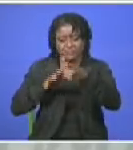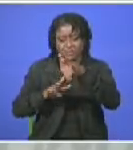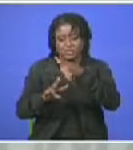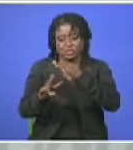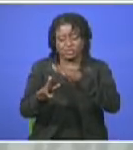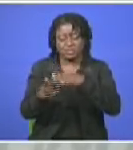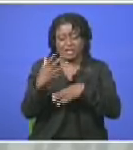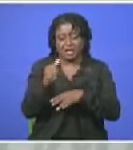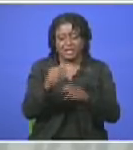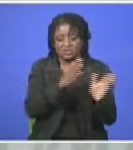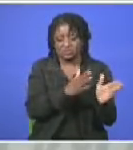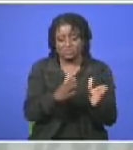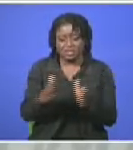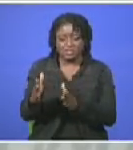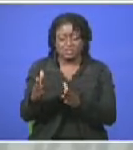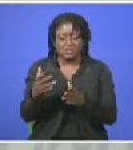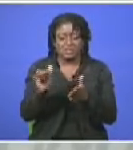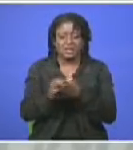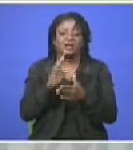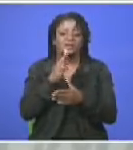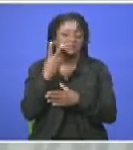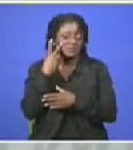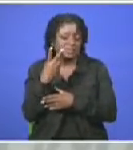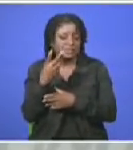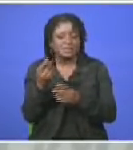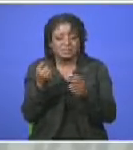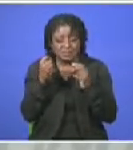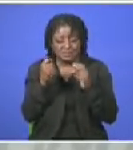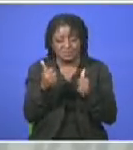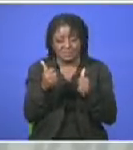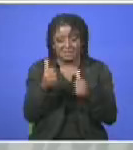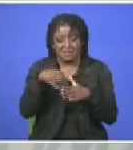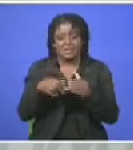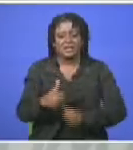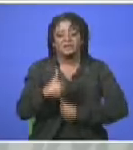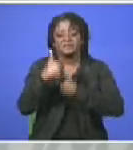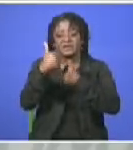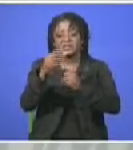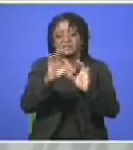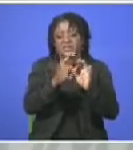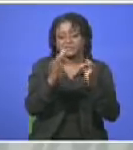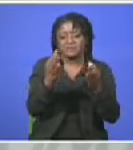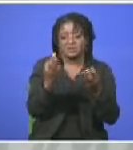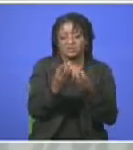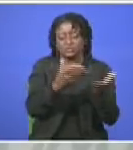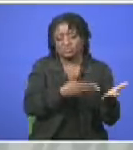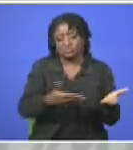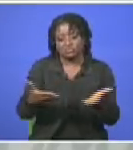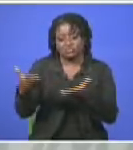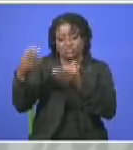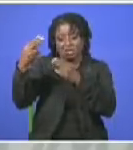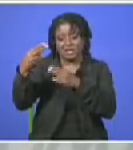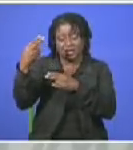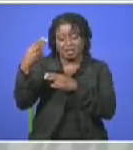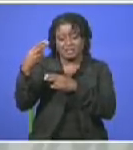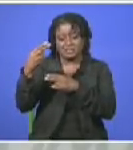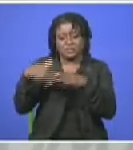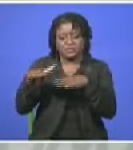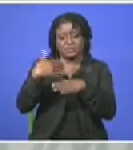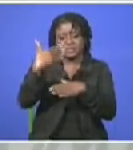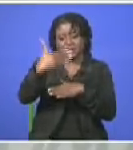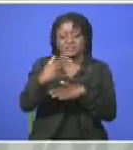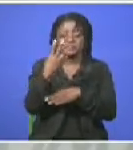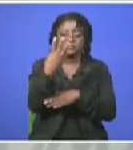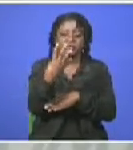strategies that are regarded as expedient in advancing the Federation to greater heights over the next